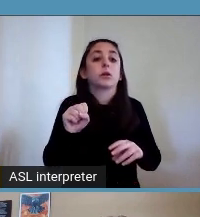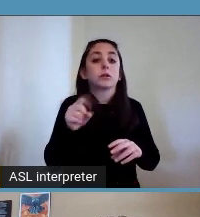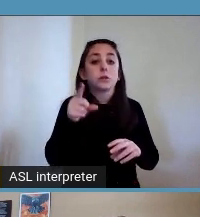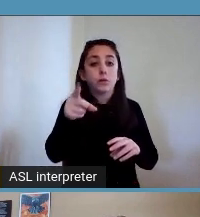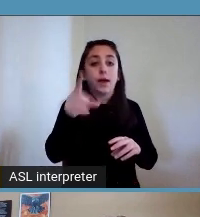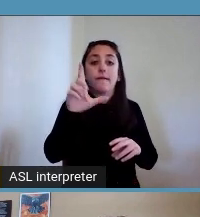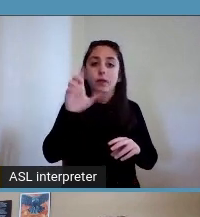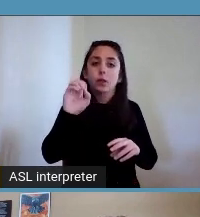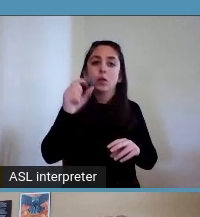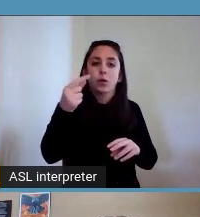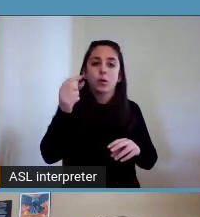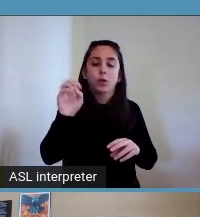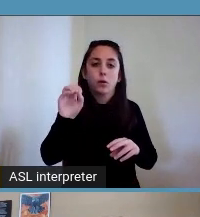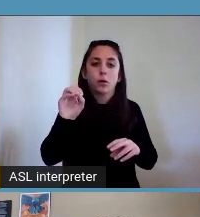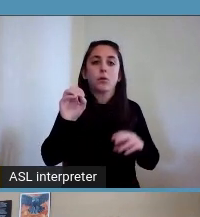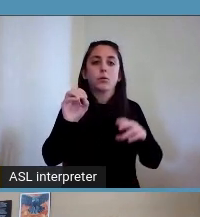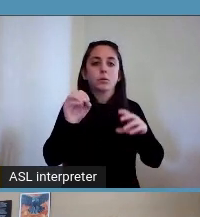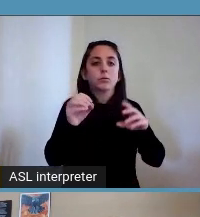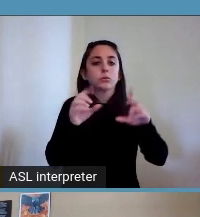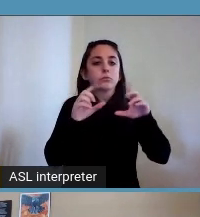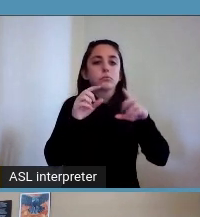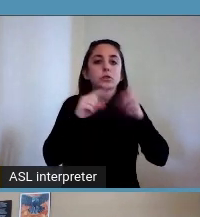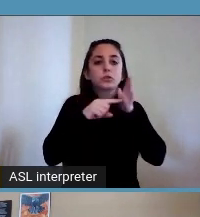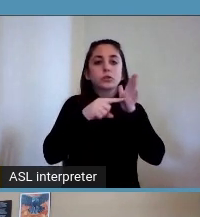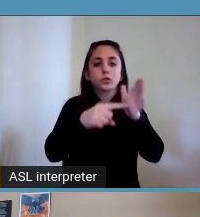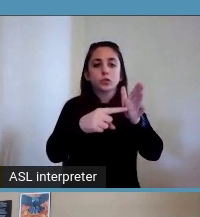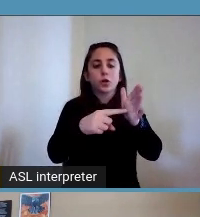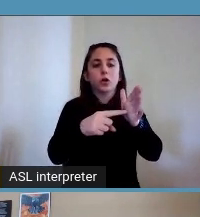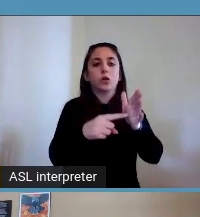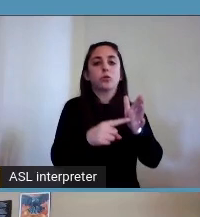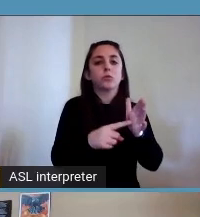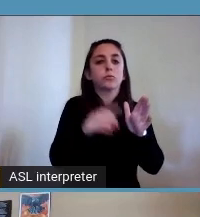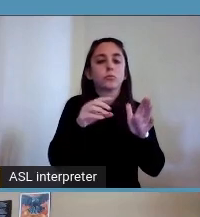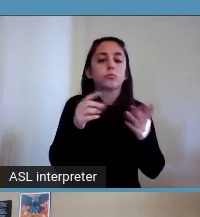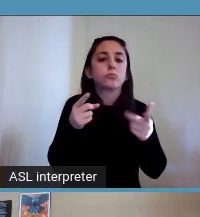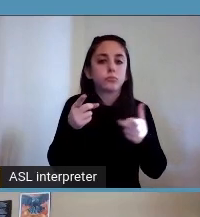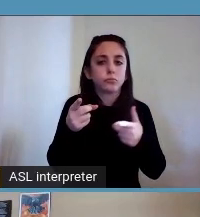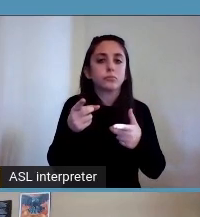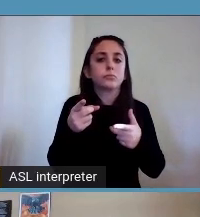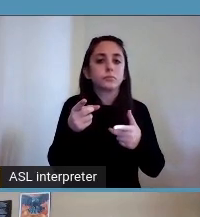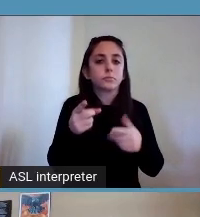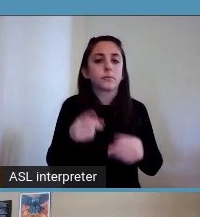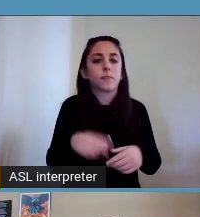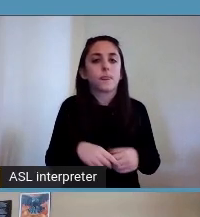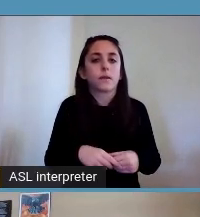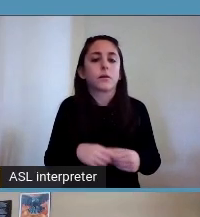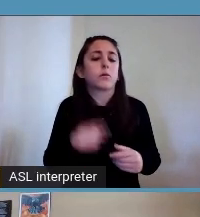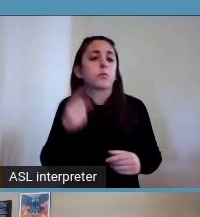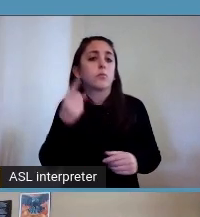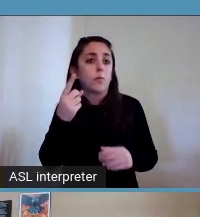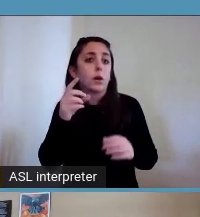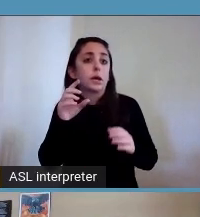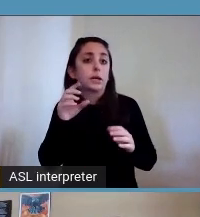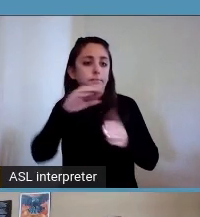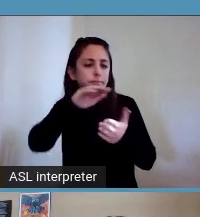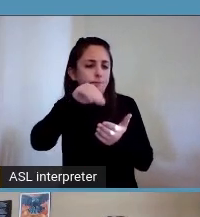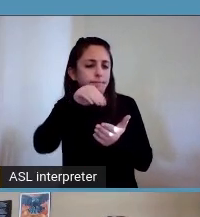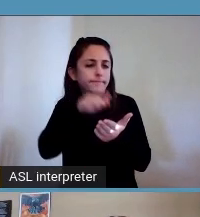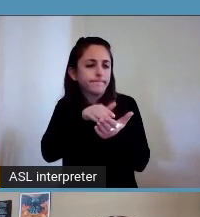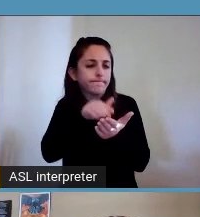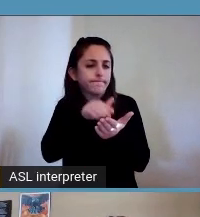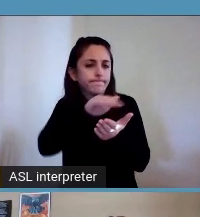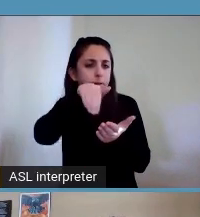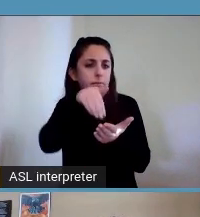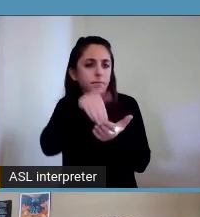Photo Contest, pink and green in bright colors. The center picture is one of the entries, and then I grabbed a